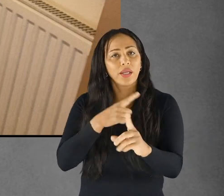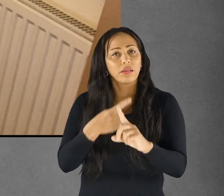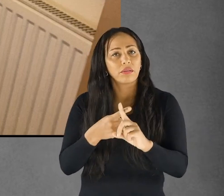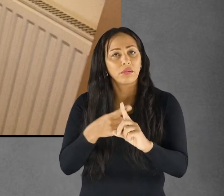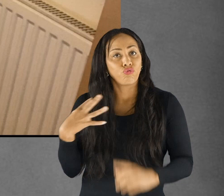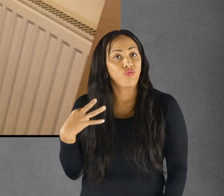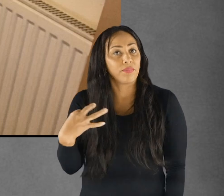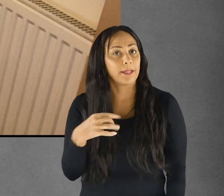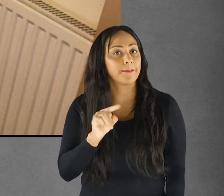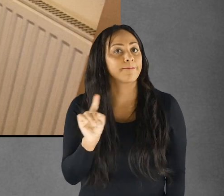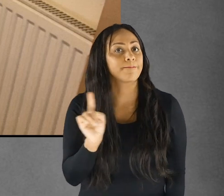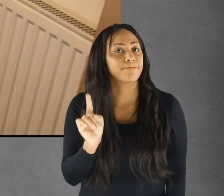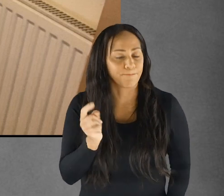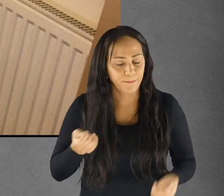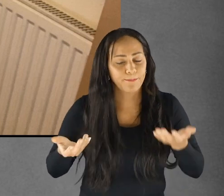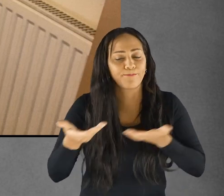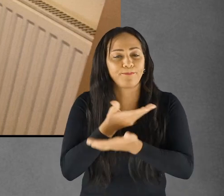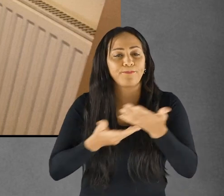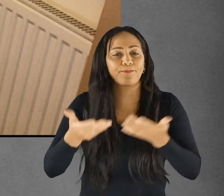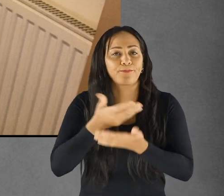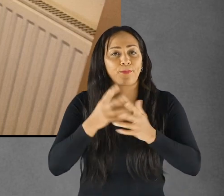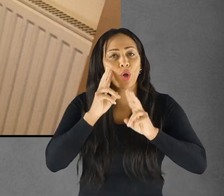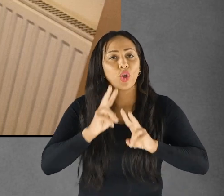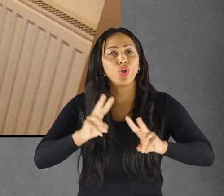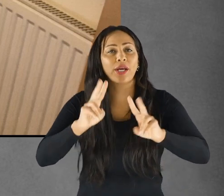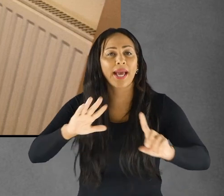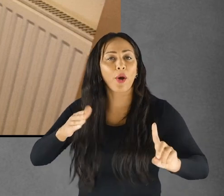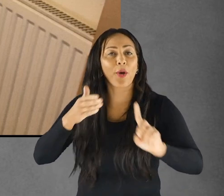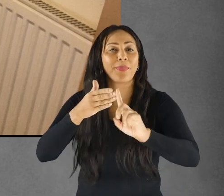collective and moreover what Onyx represents.